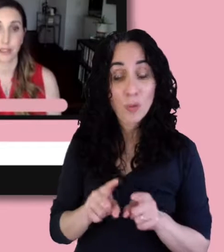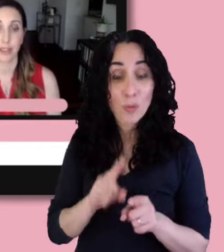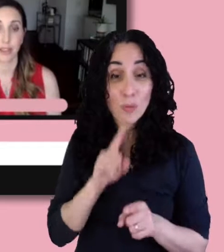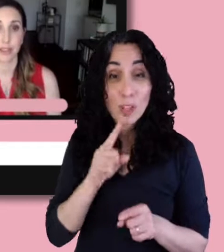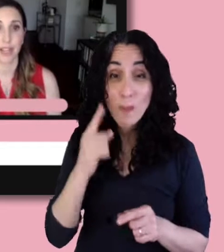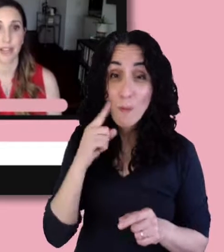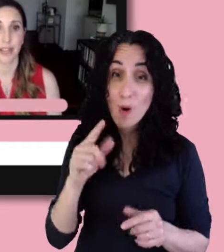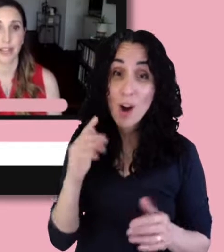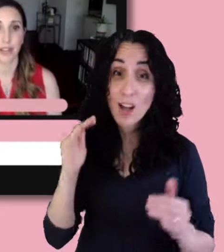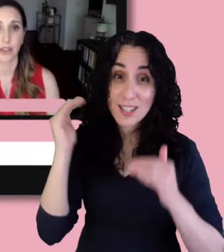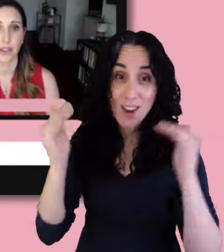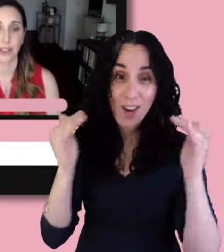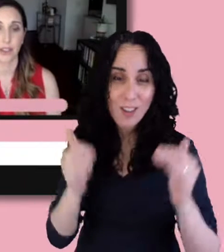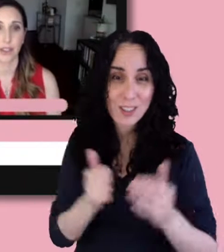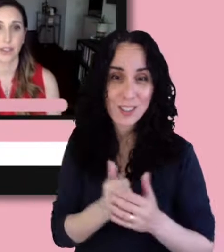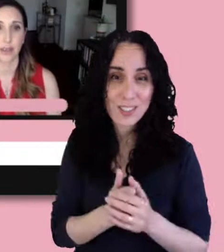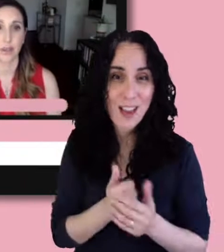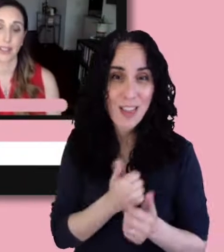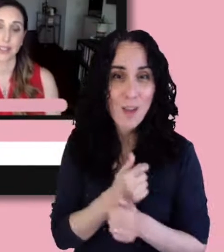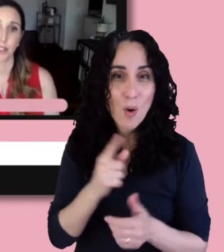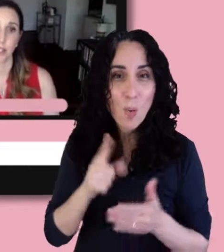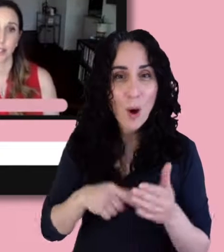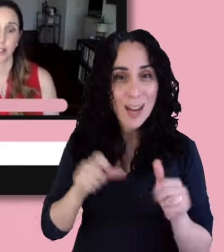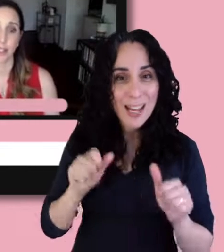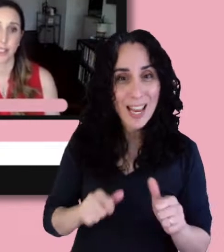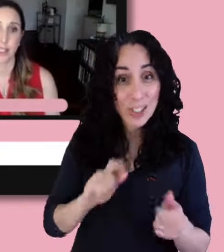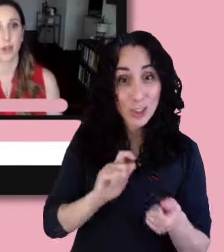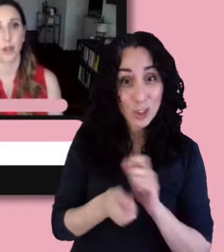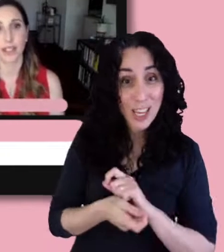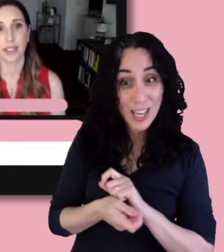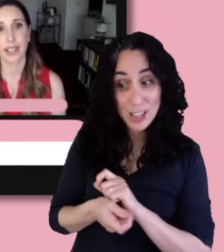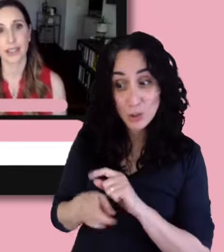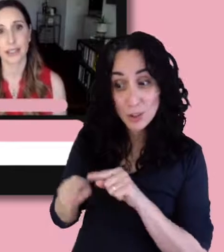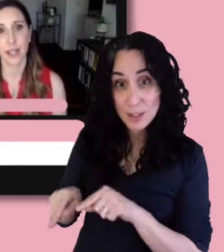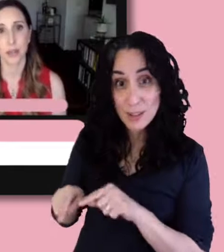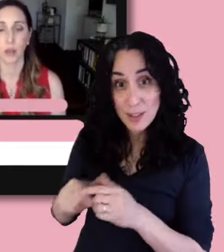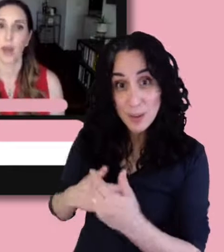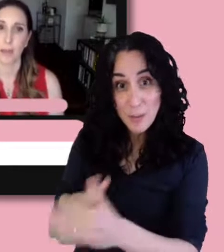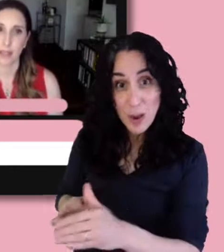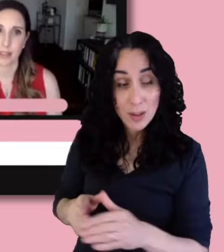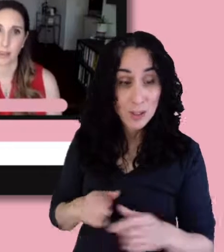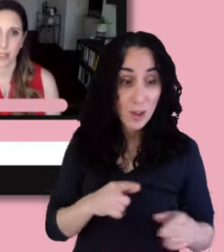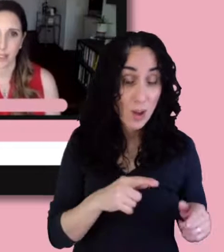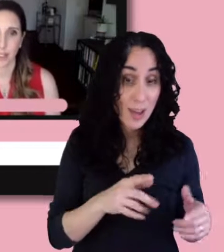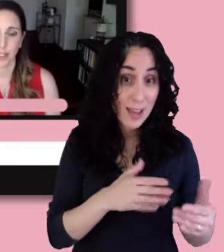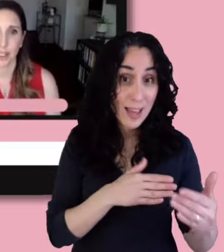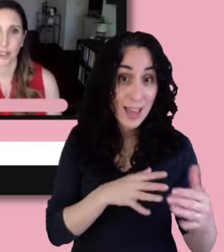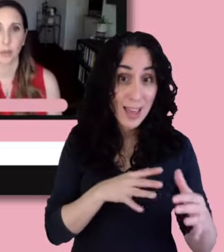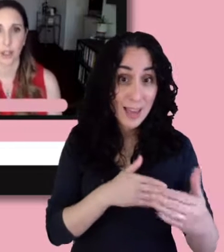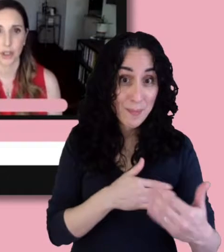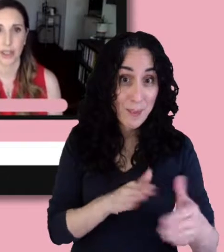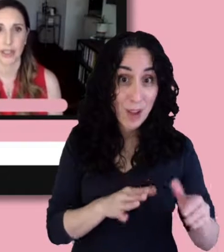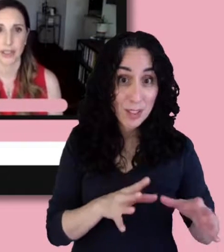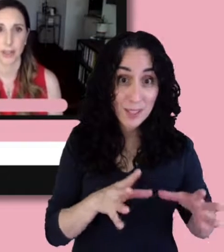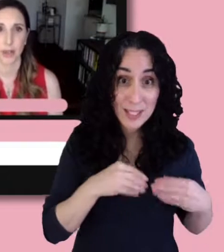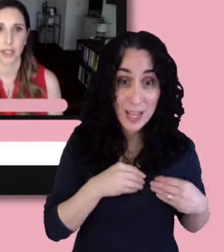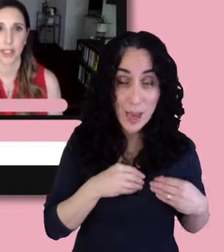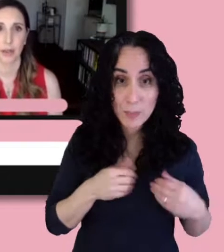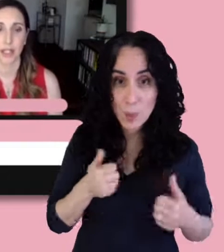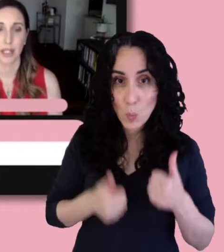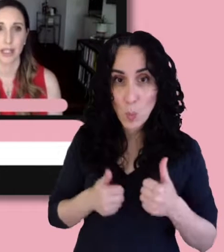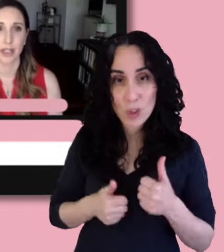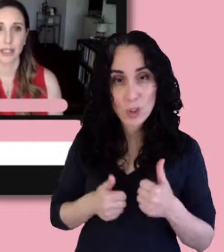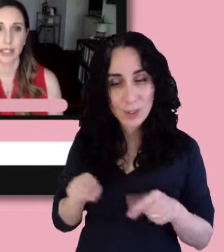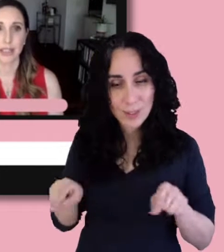for adults, having that strategy of what can I change and what can I accept, or what can I change and what should I accept right